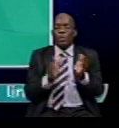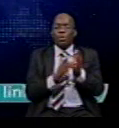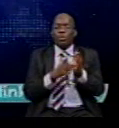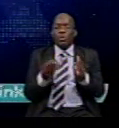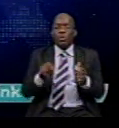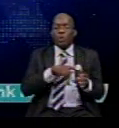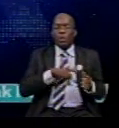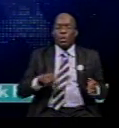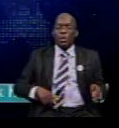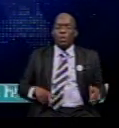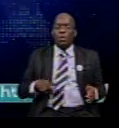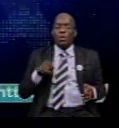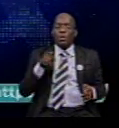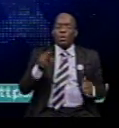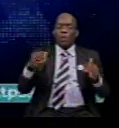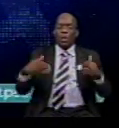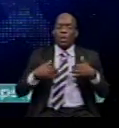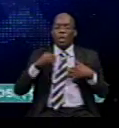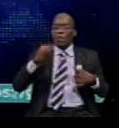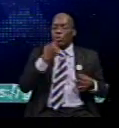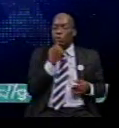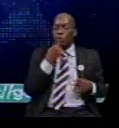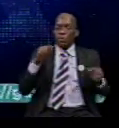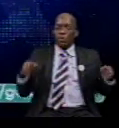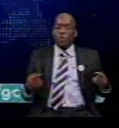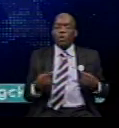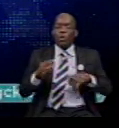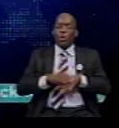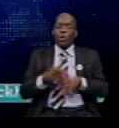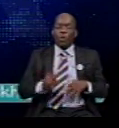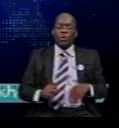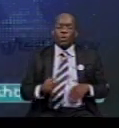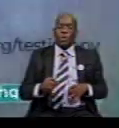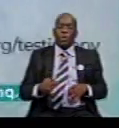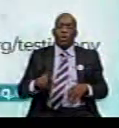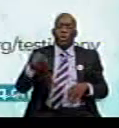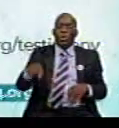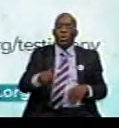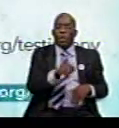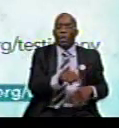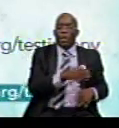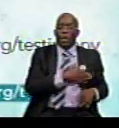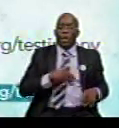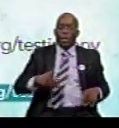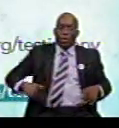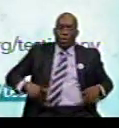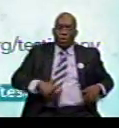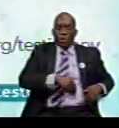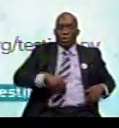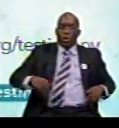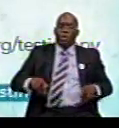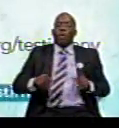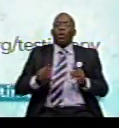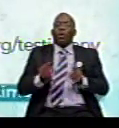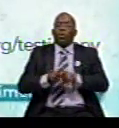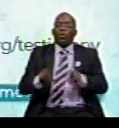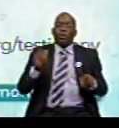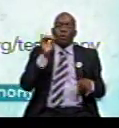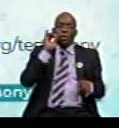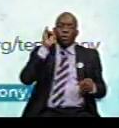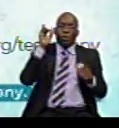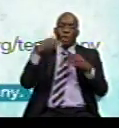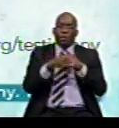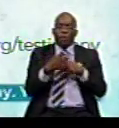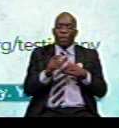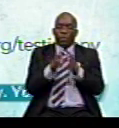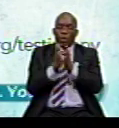have serious pain on my waist and legs for a few weeks again, but after yesterday's prayer from the man of God, I am